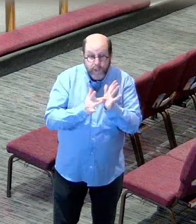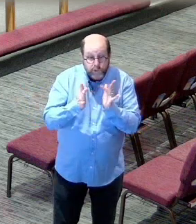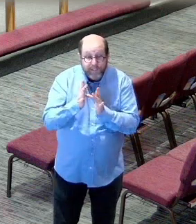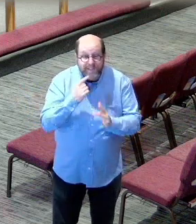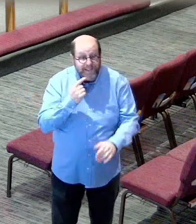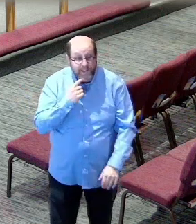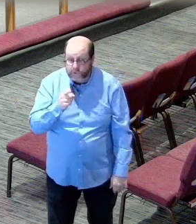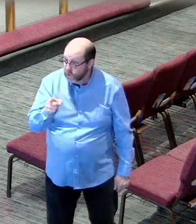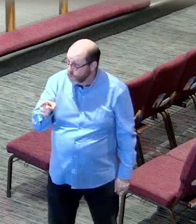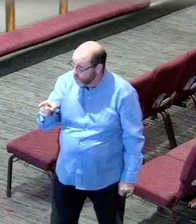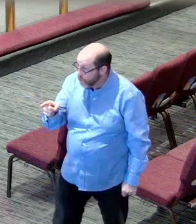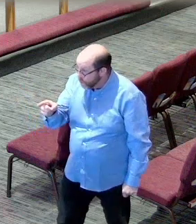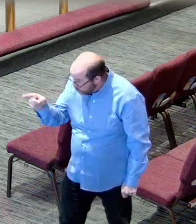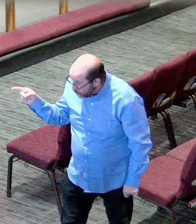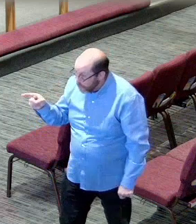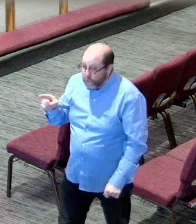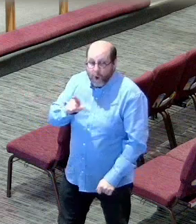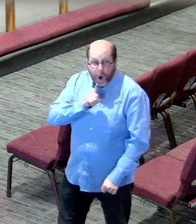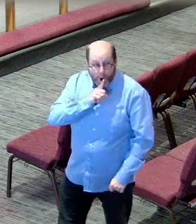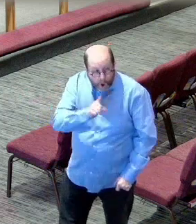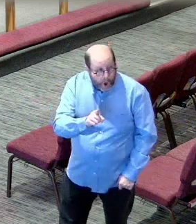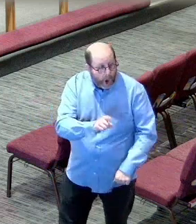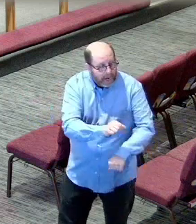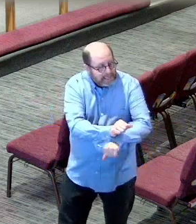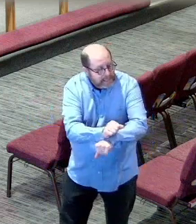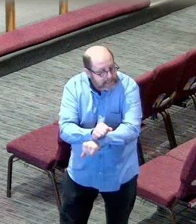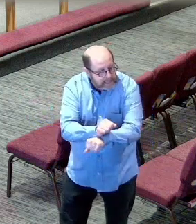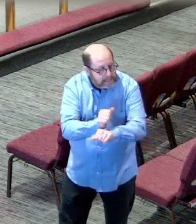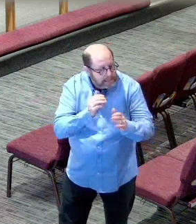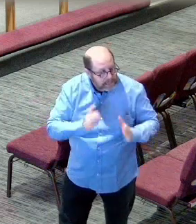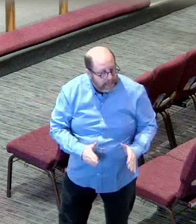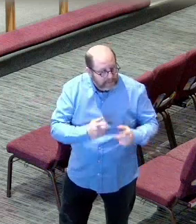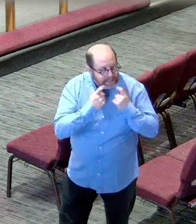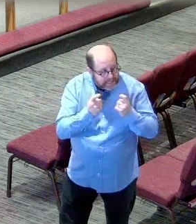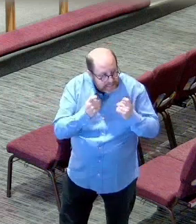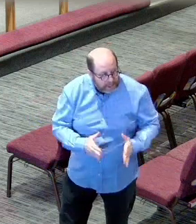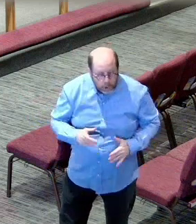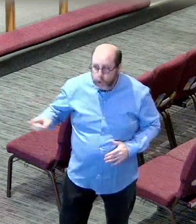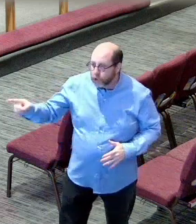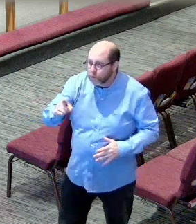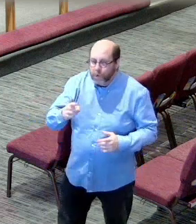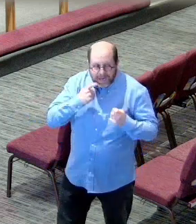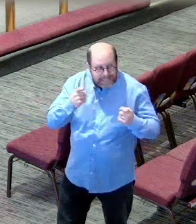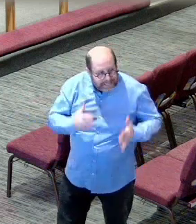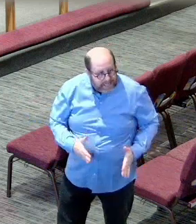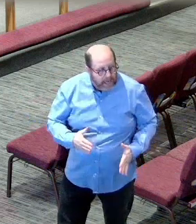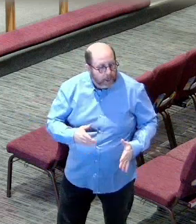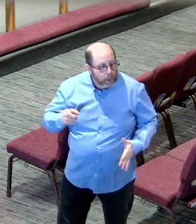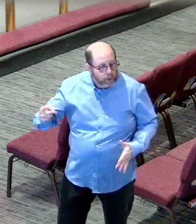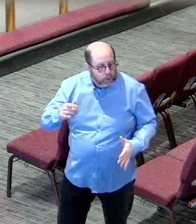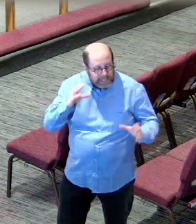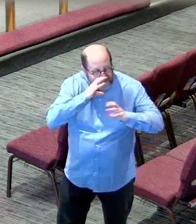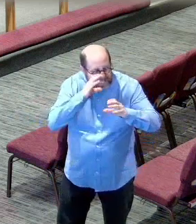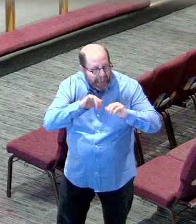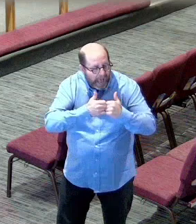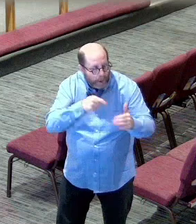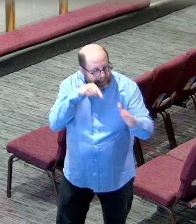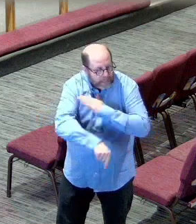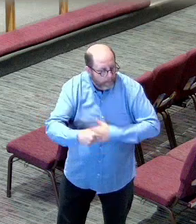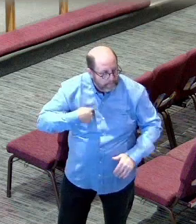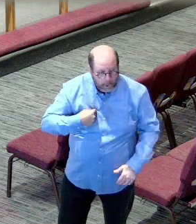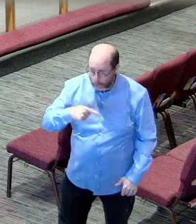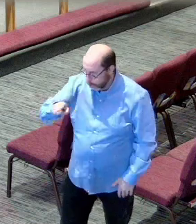are sinners. You are slaves. You seek to kill me. You are followers of Satan.